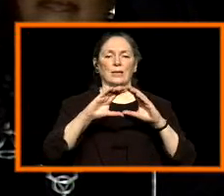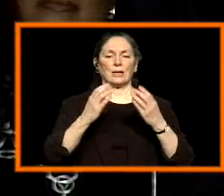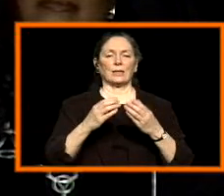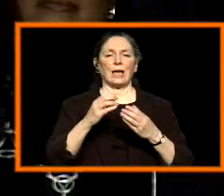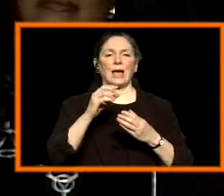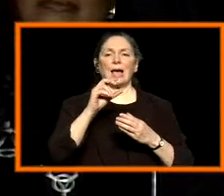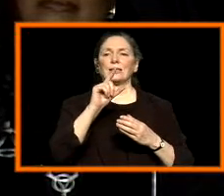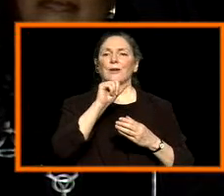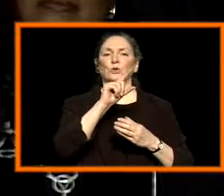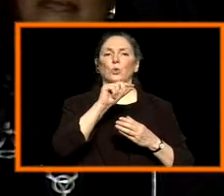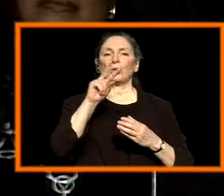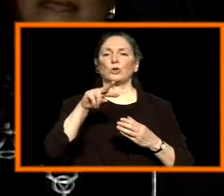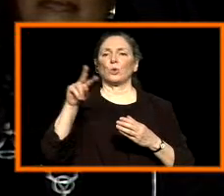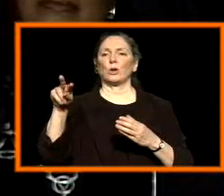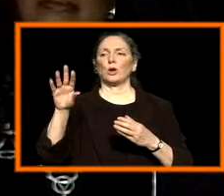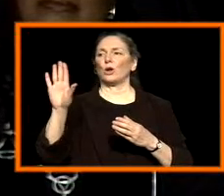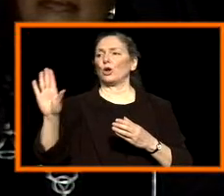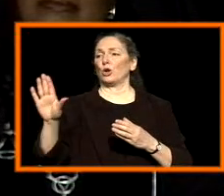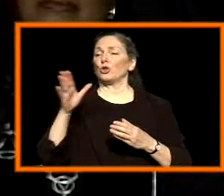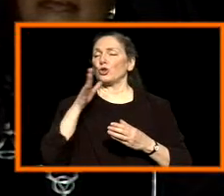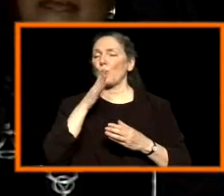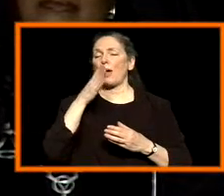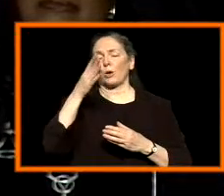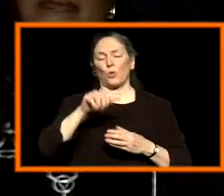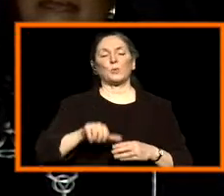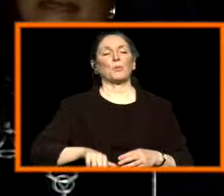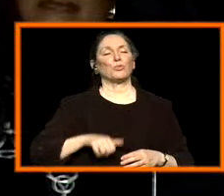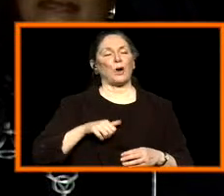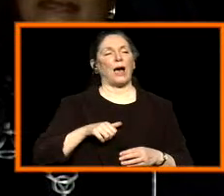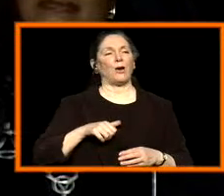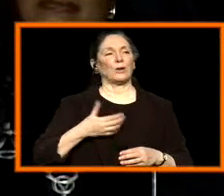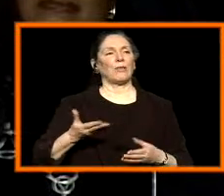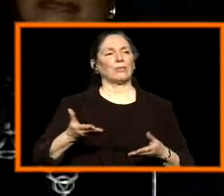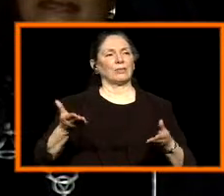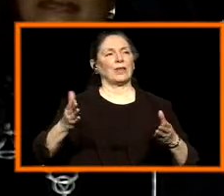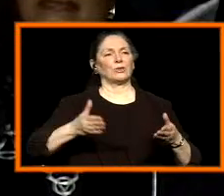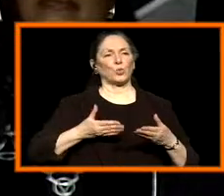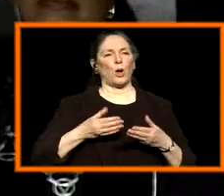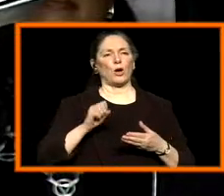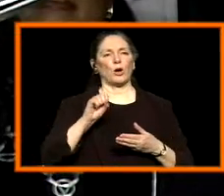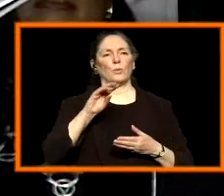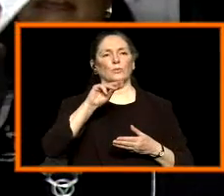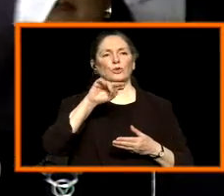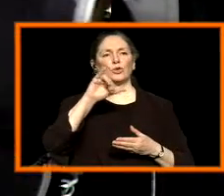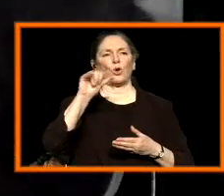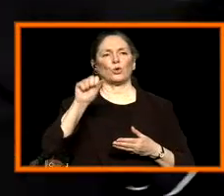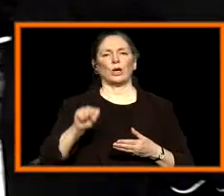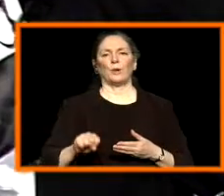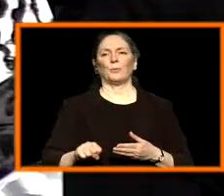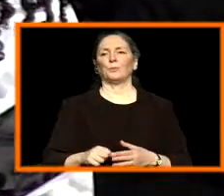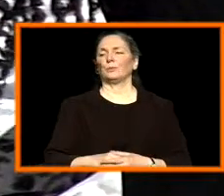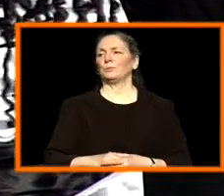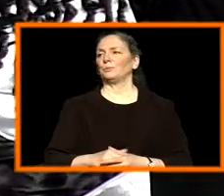2022. Sonia, your mother will be proud. Please, let's welcome Sonia.